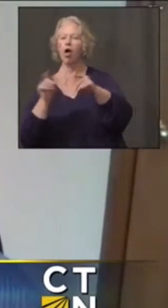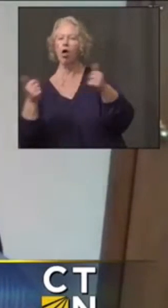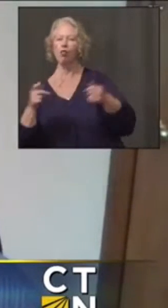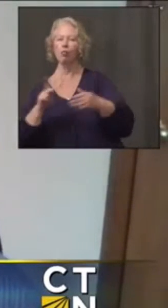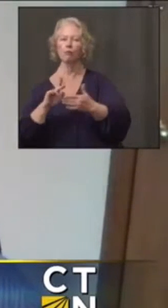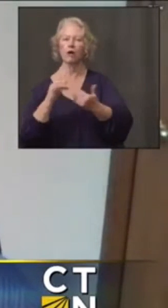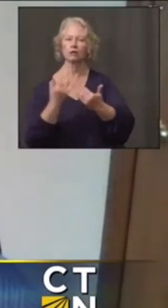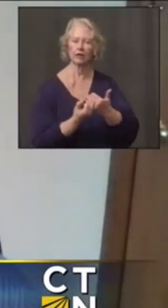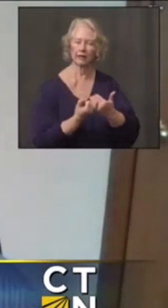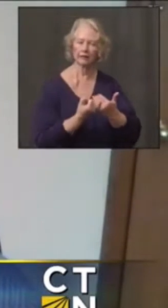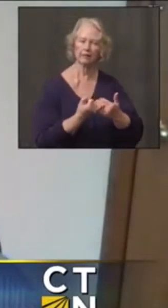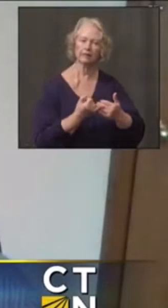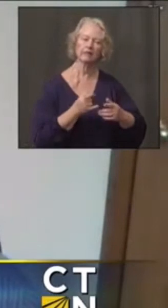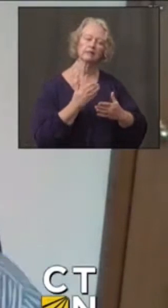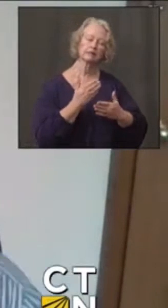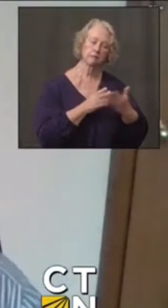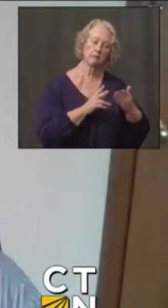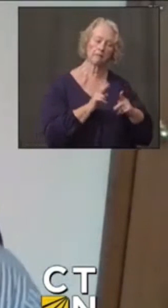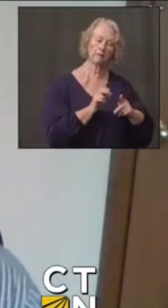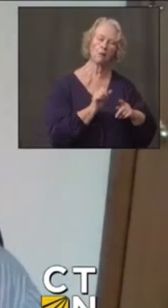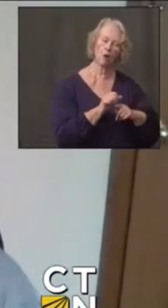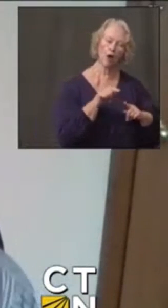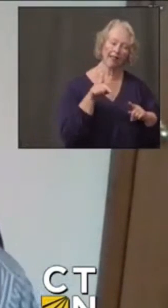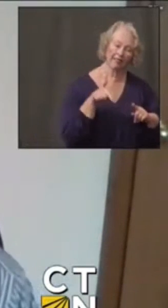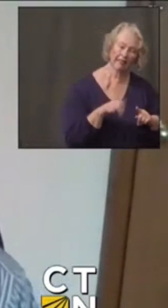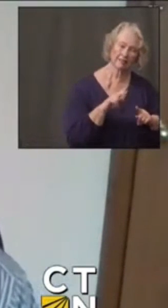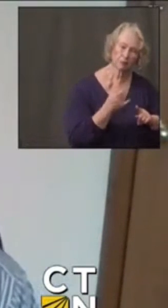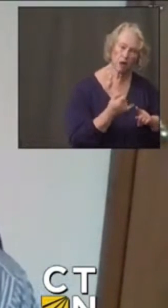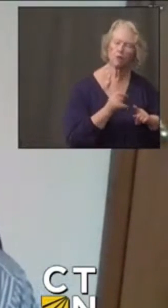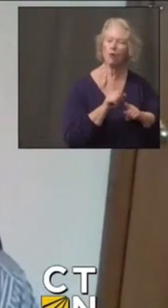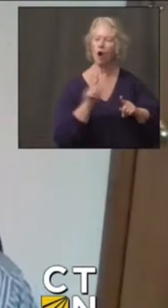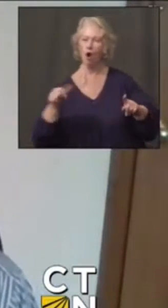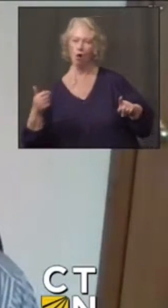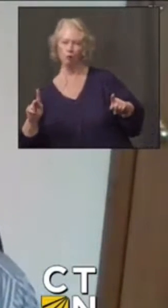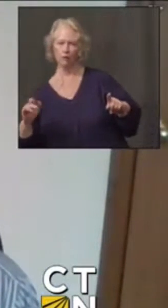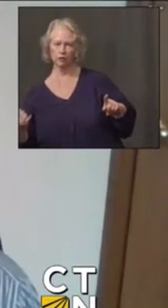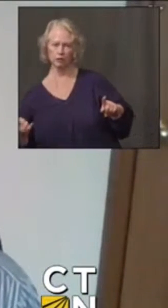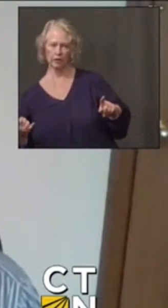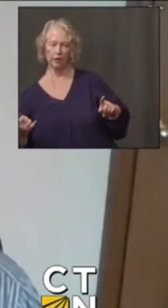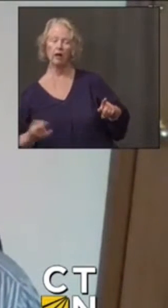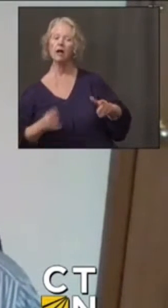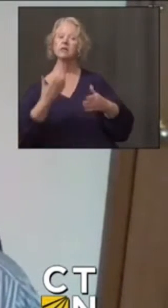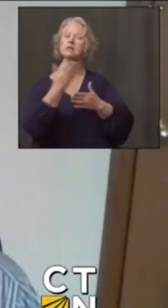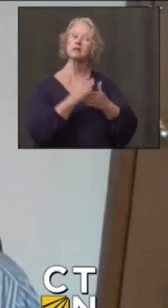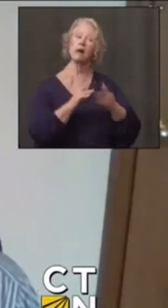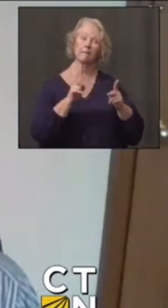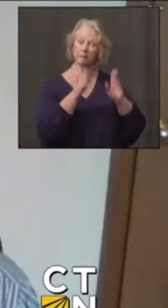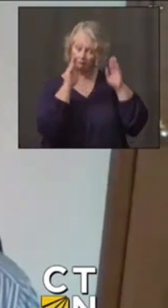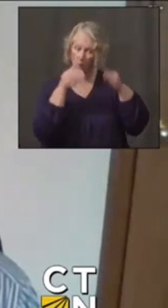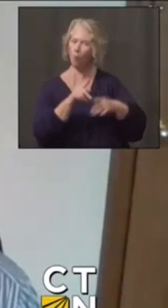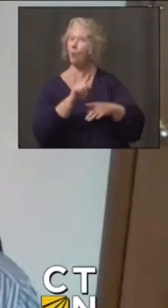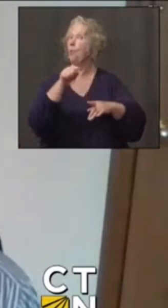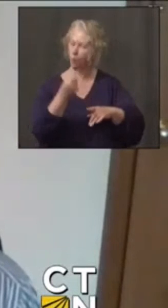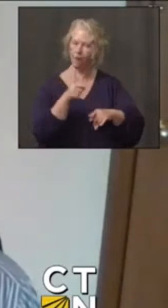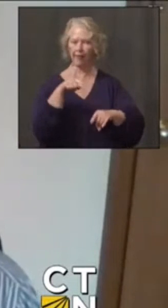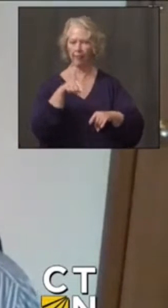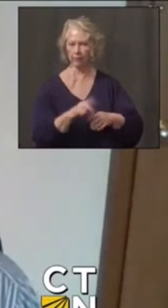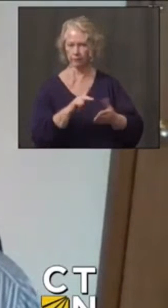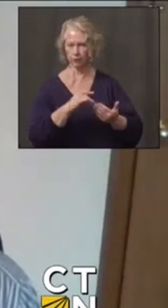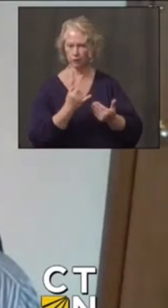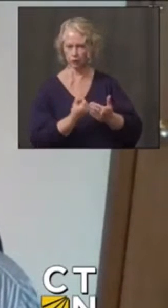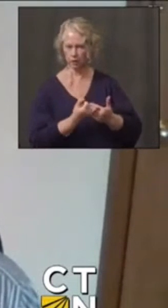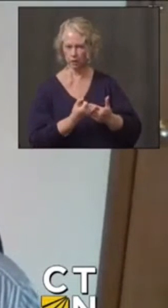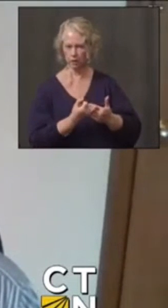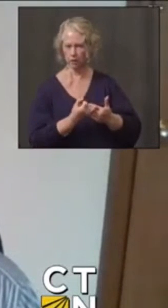projects that some people work on. And then there are others who do nothing but this project, and they do it round